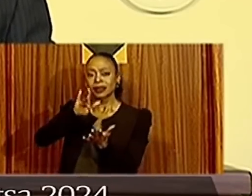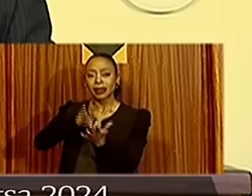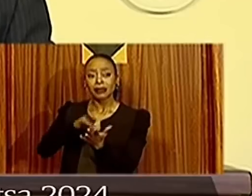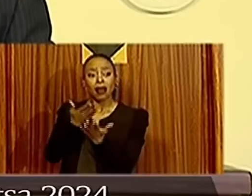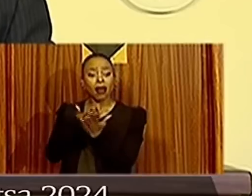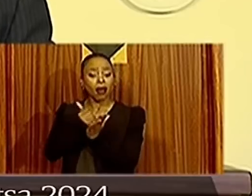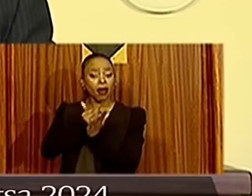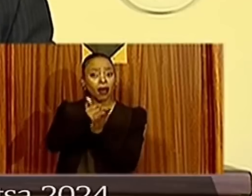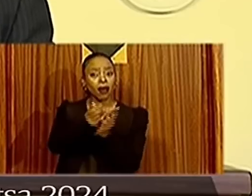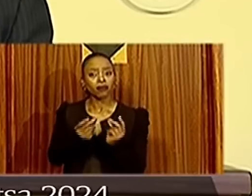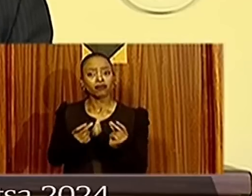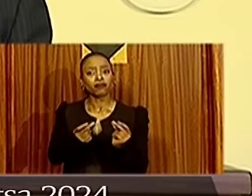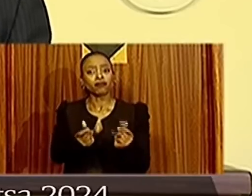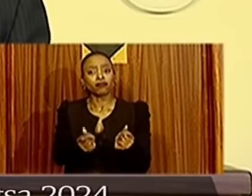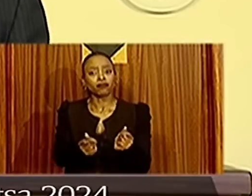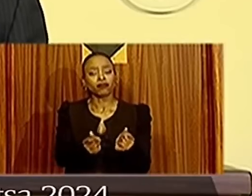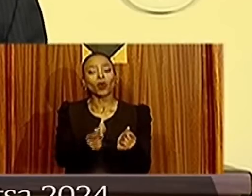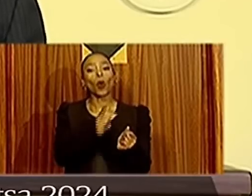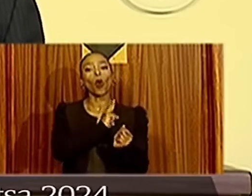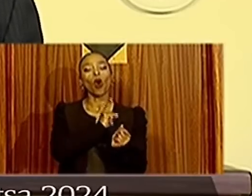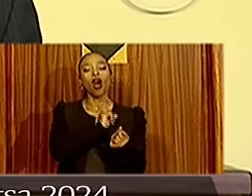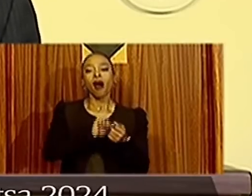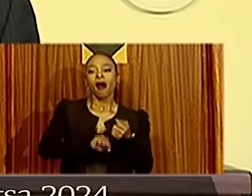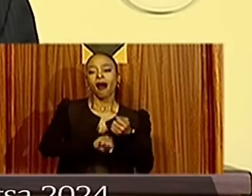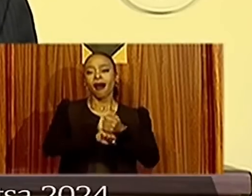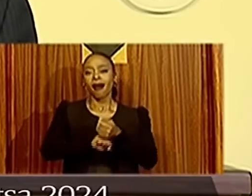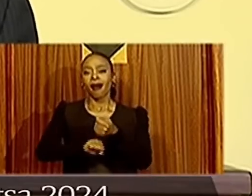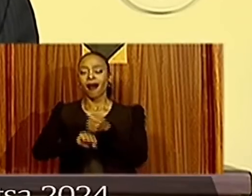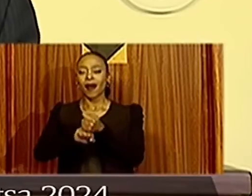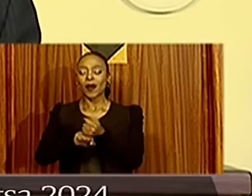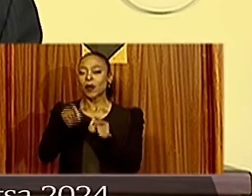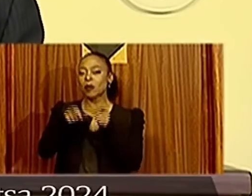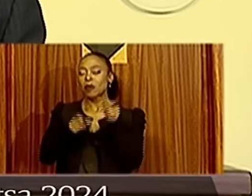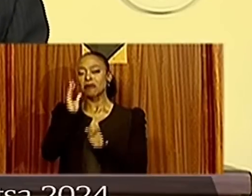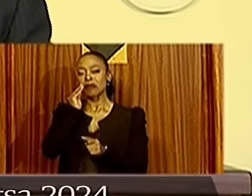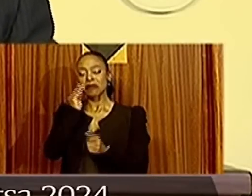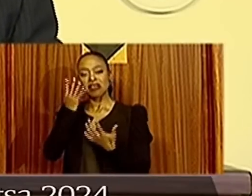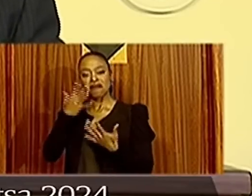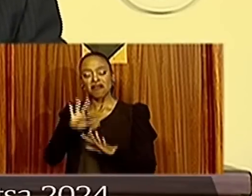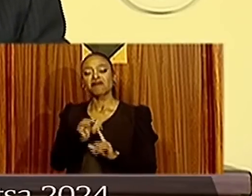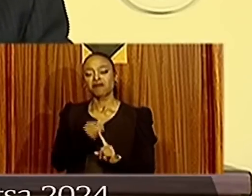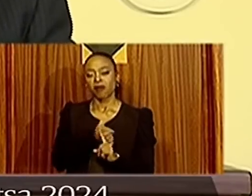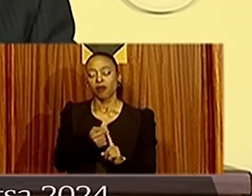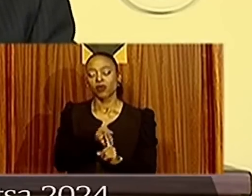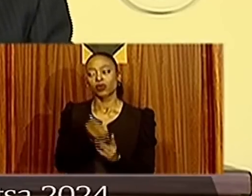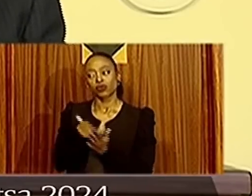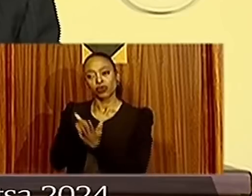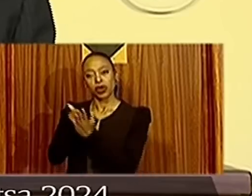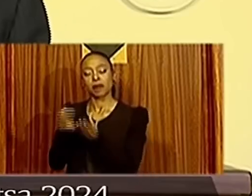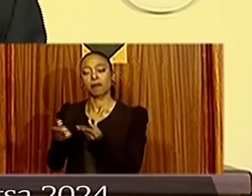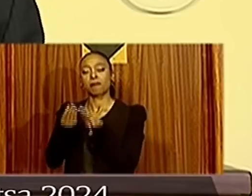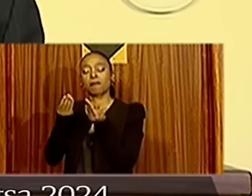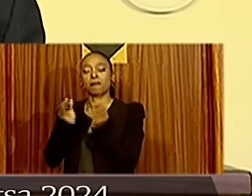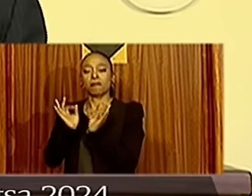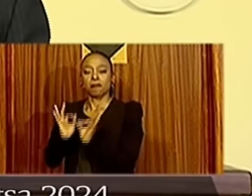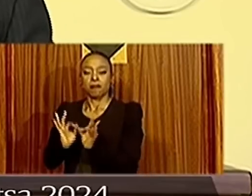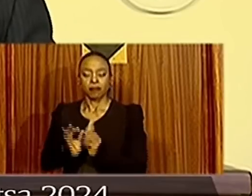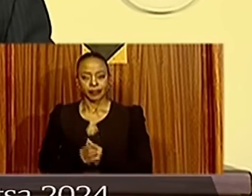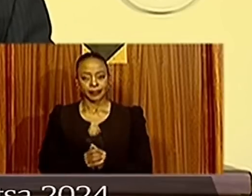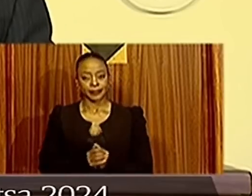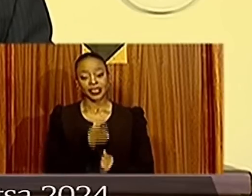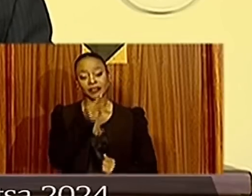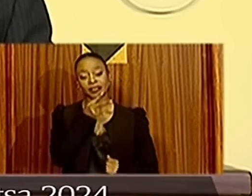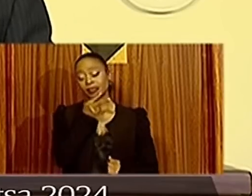were established to provide support to survivors of gender-based violence. On Friday,